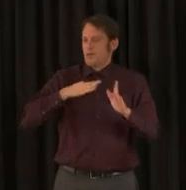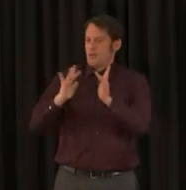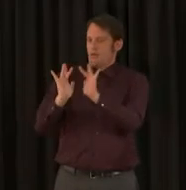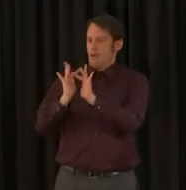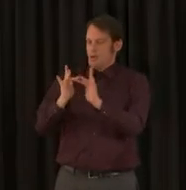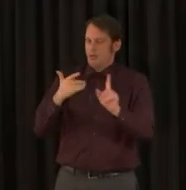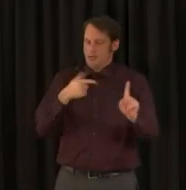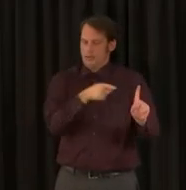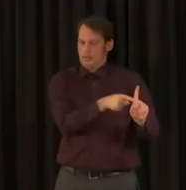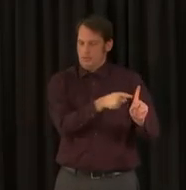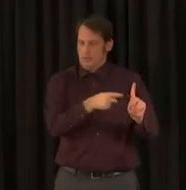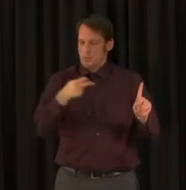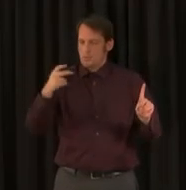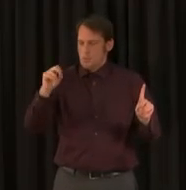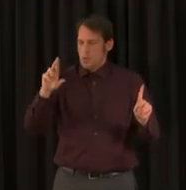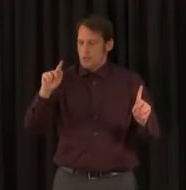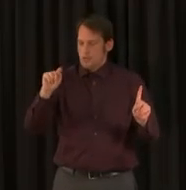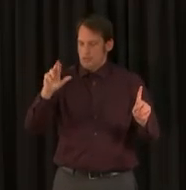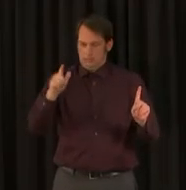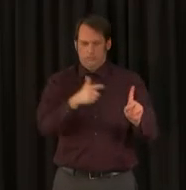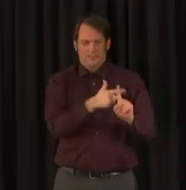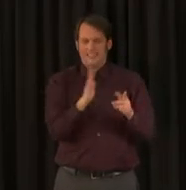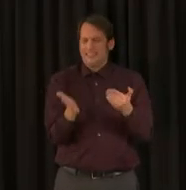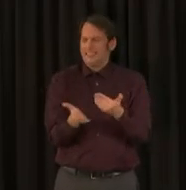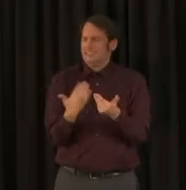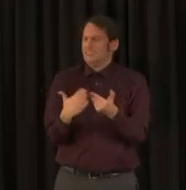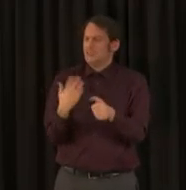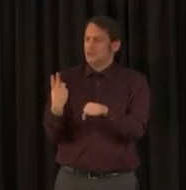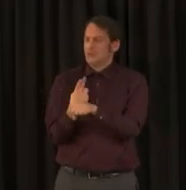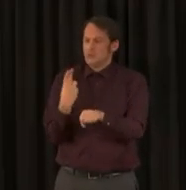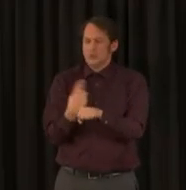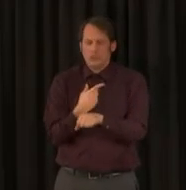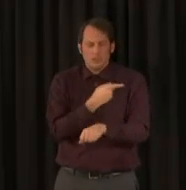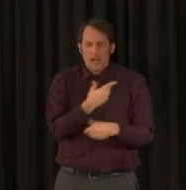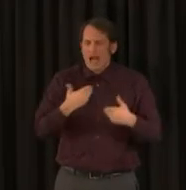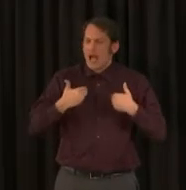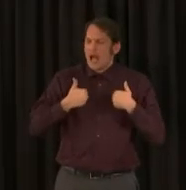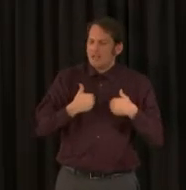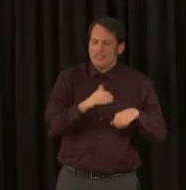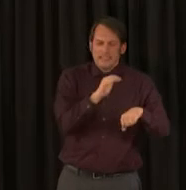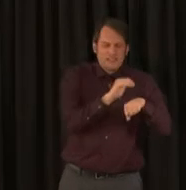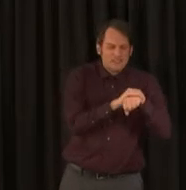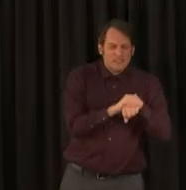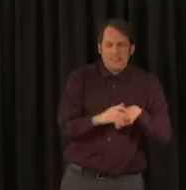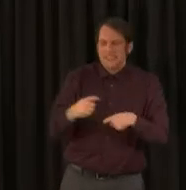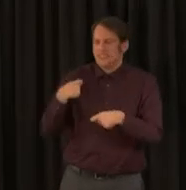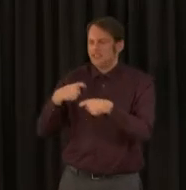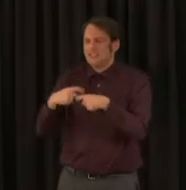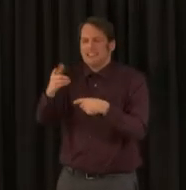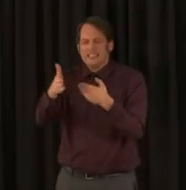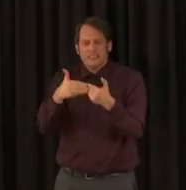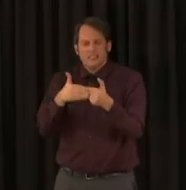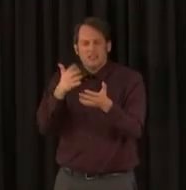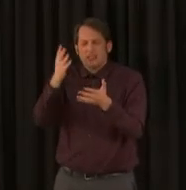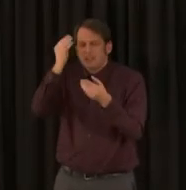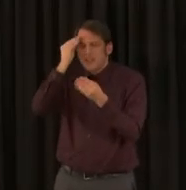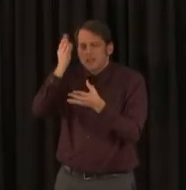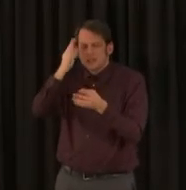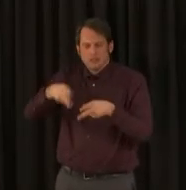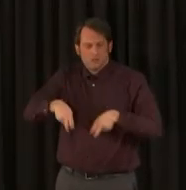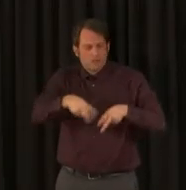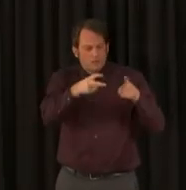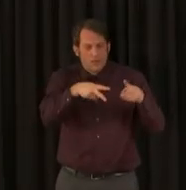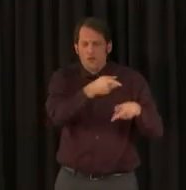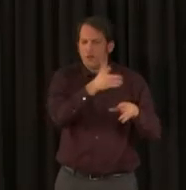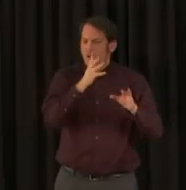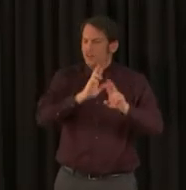very user-friendly. We do have it in English and Spanish, secure document upload. You can save your progress, come back later, and we're really